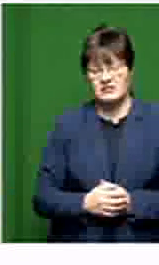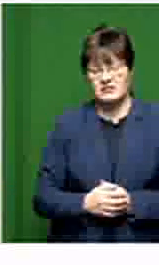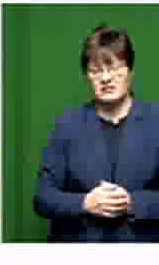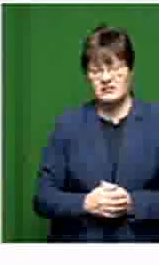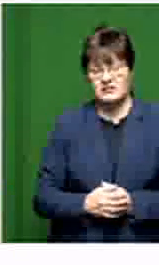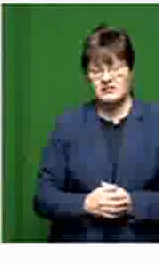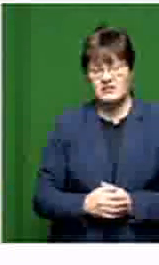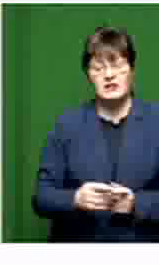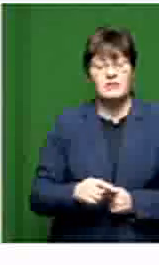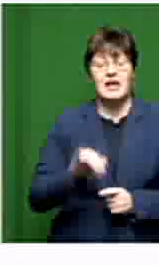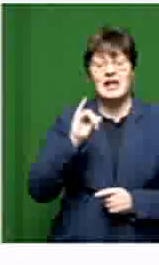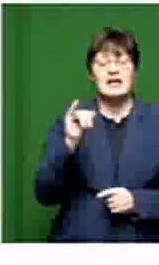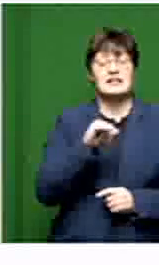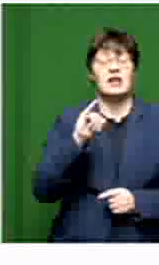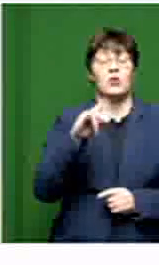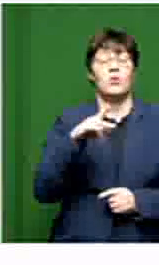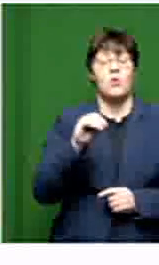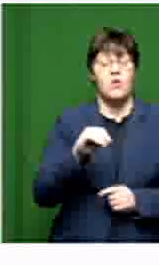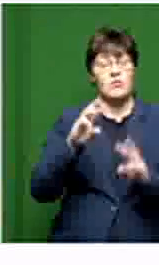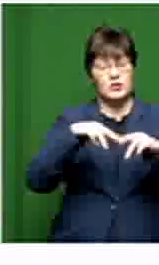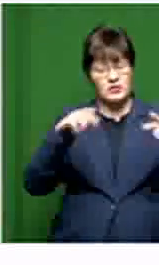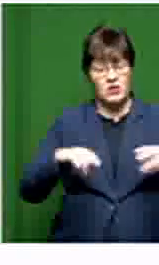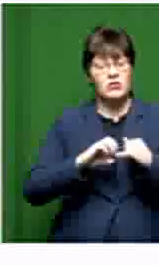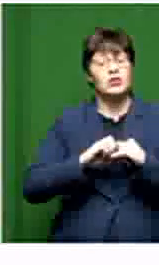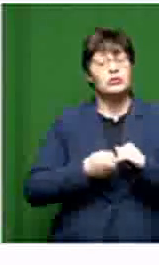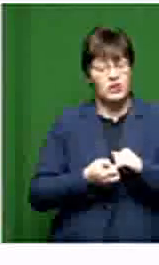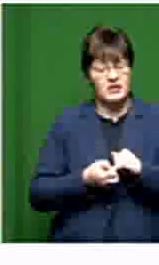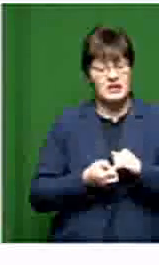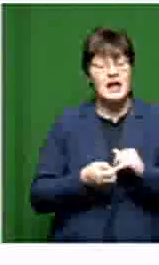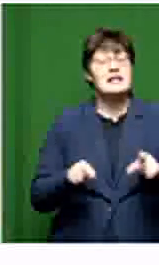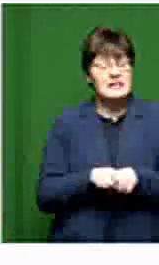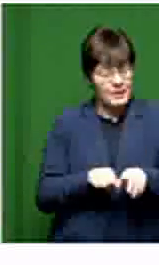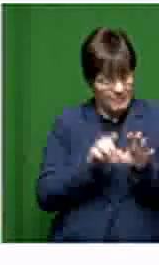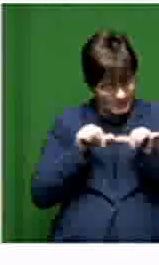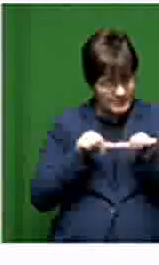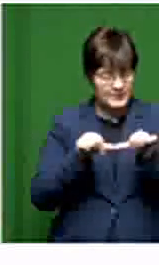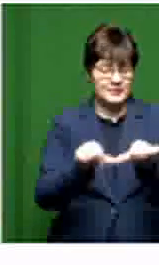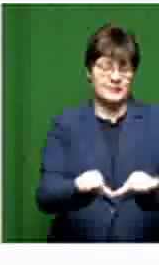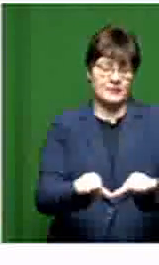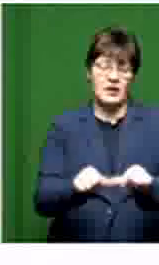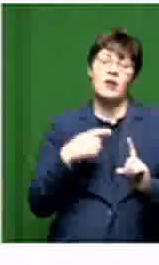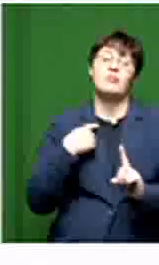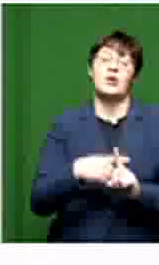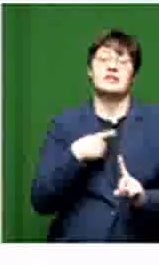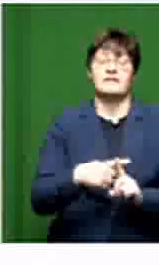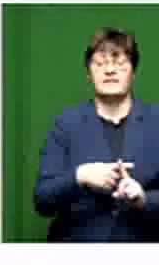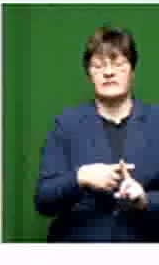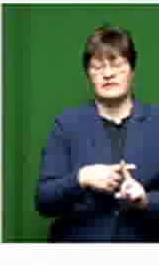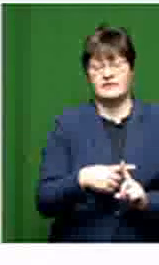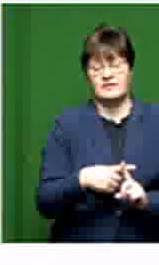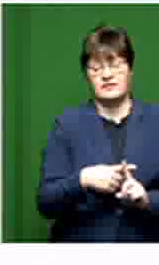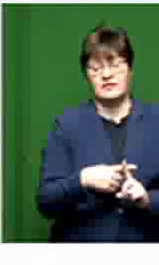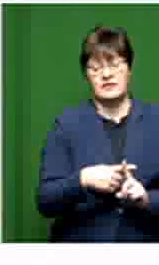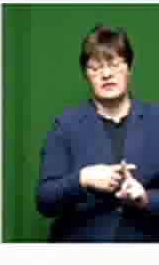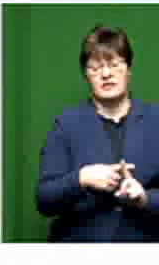the Iziko Museums have tried to and have maintained a very positive,